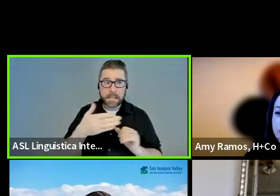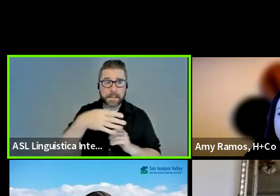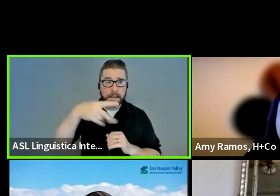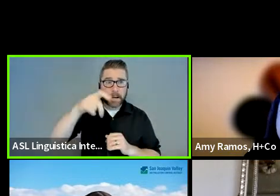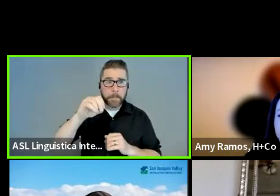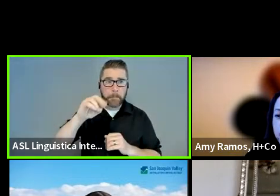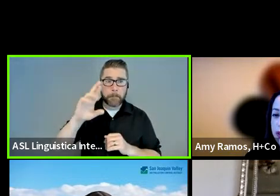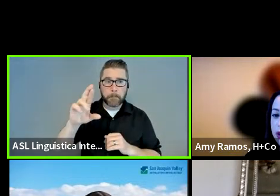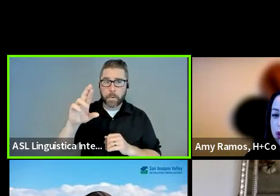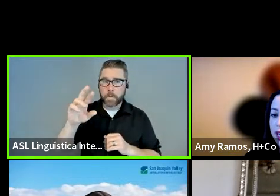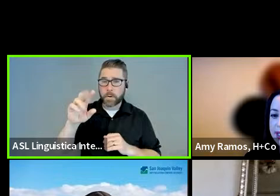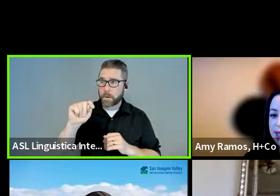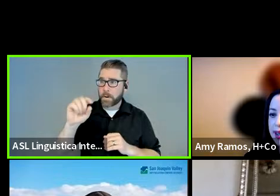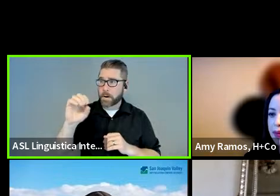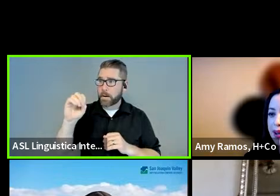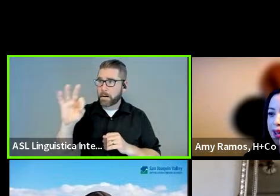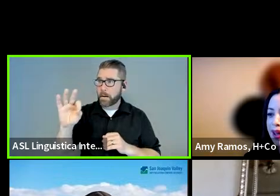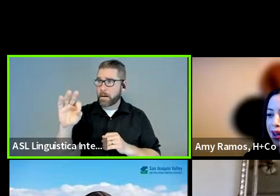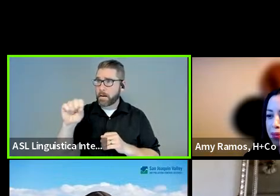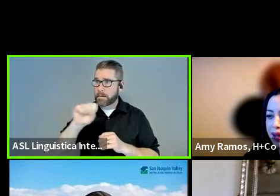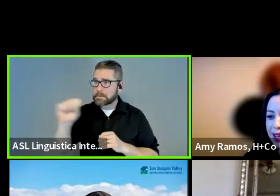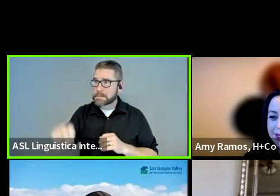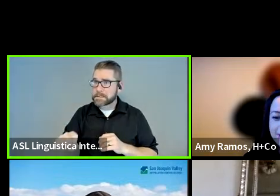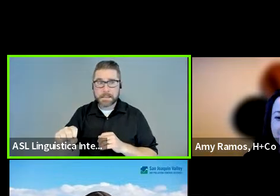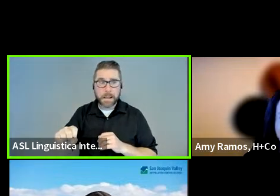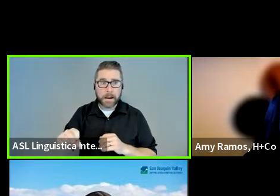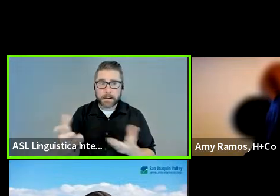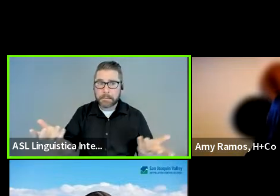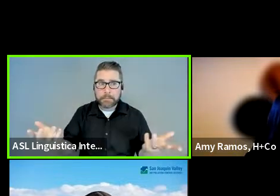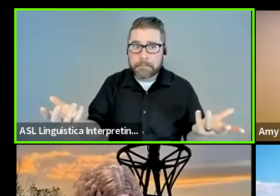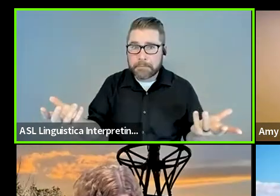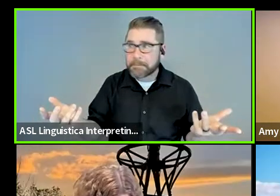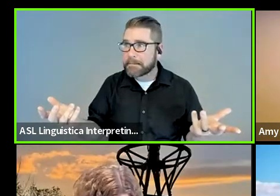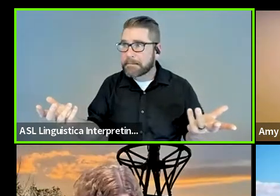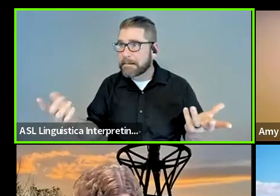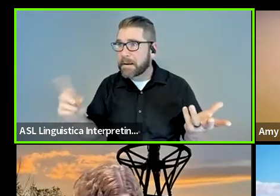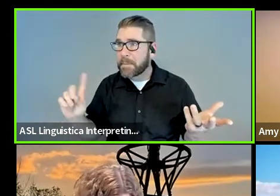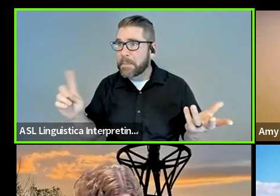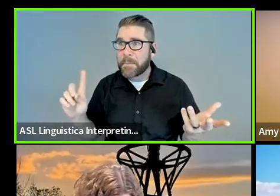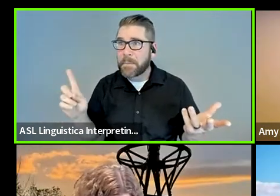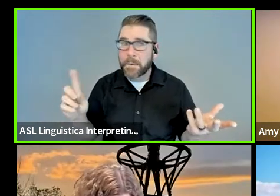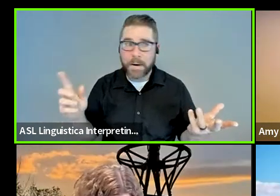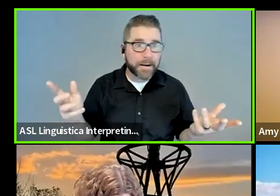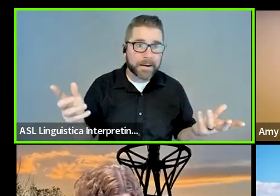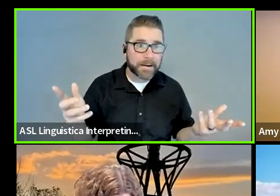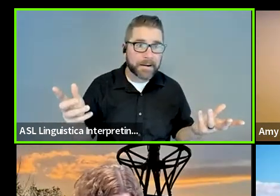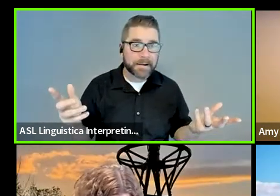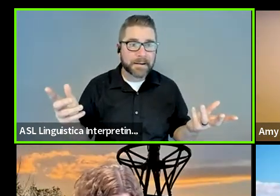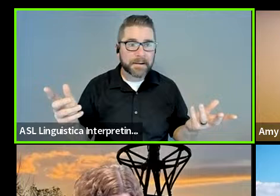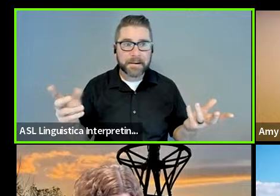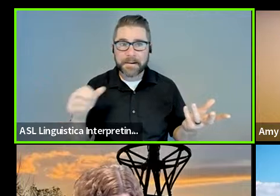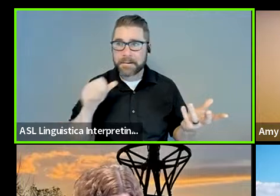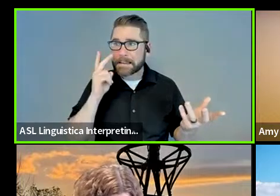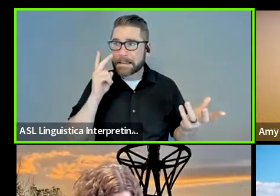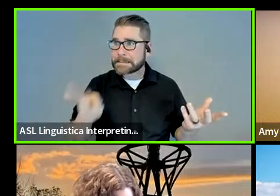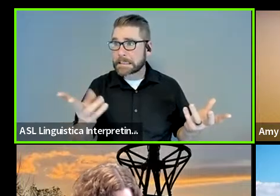beautiful view that he gave us a preview to last time. I'm not seeing Jeff here.